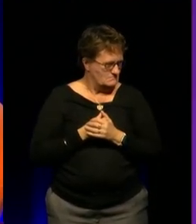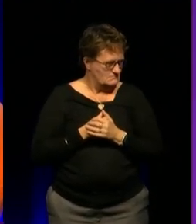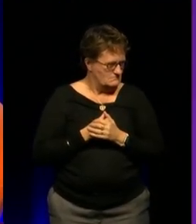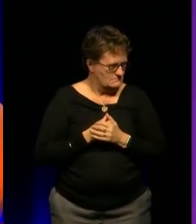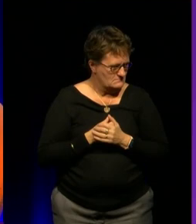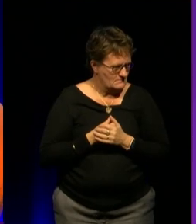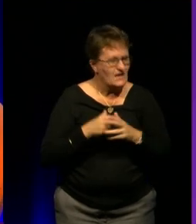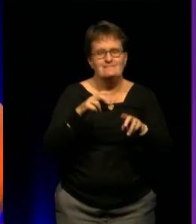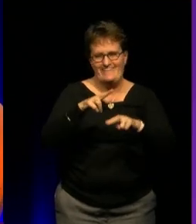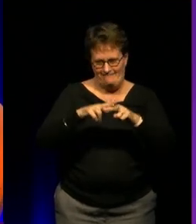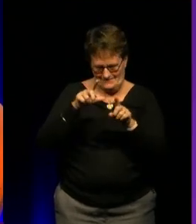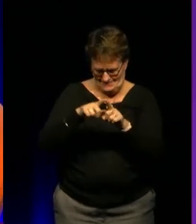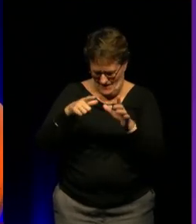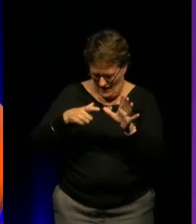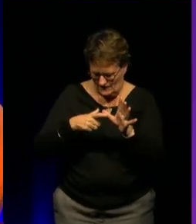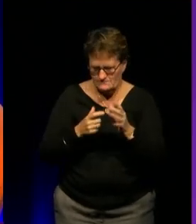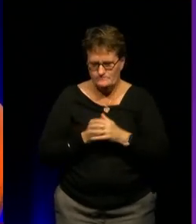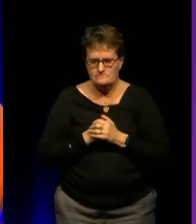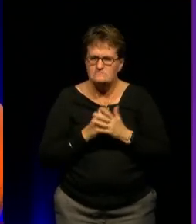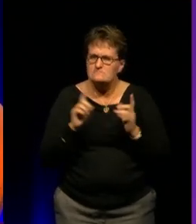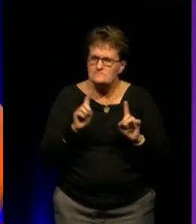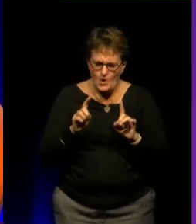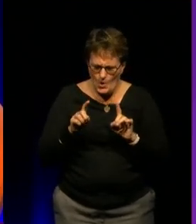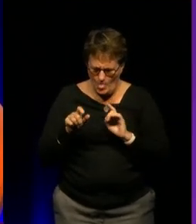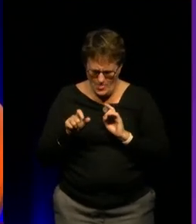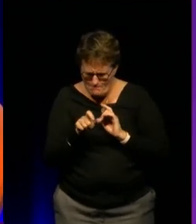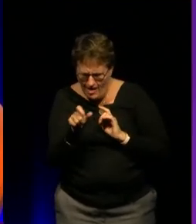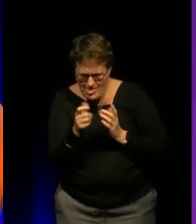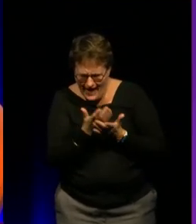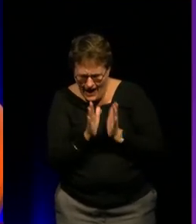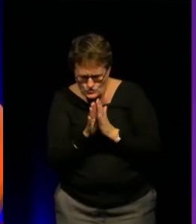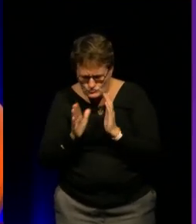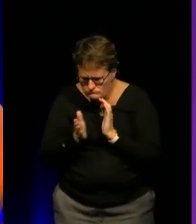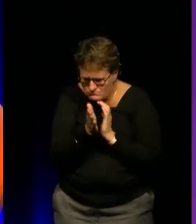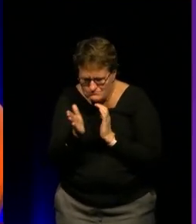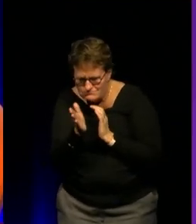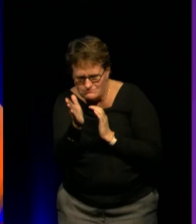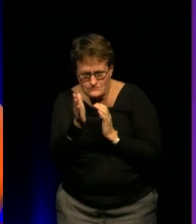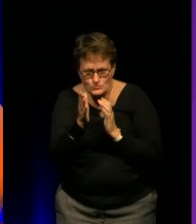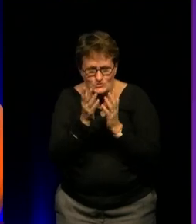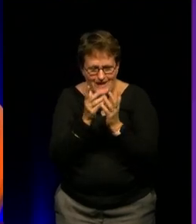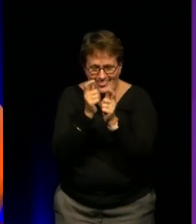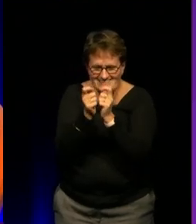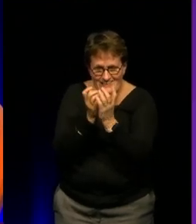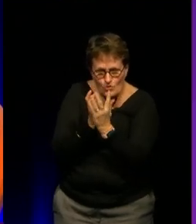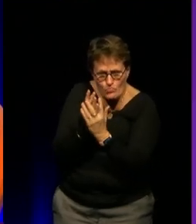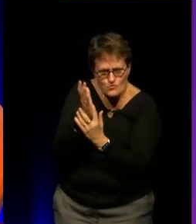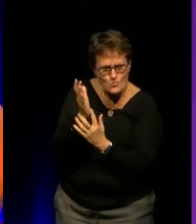this. What was the pathway and how could we navigate that to get a home flu test through with the